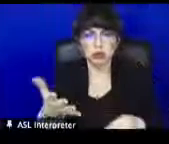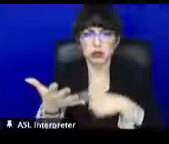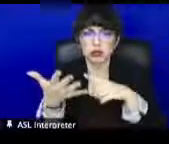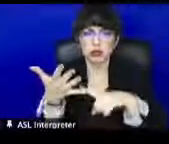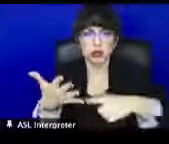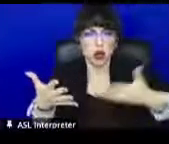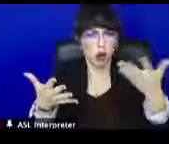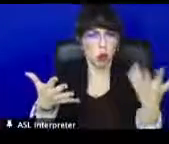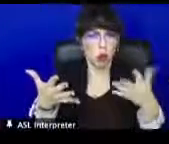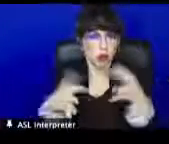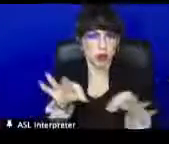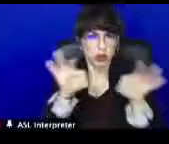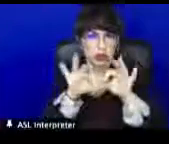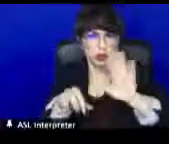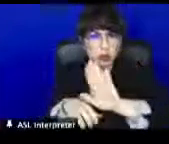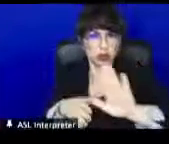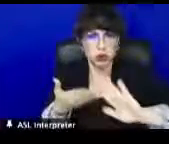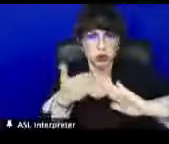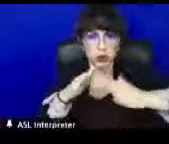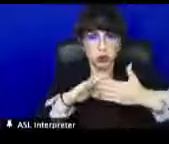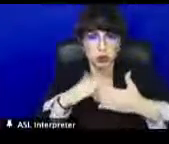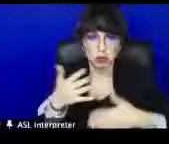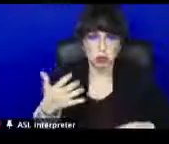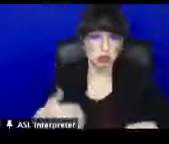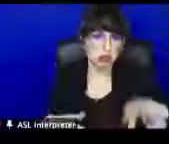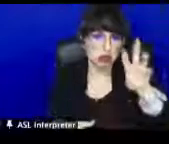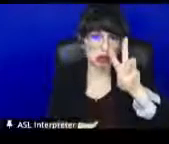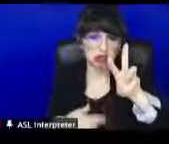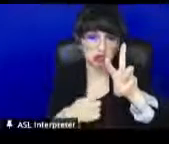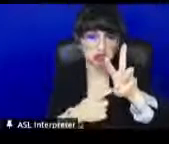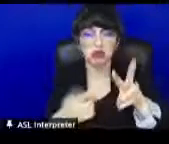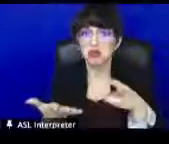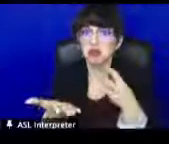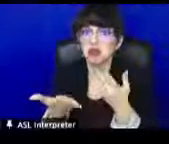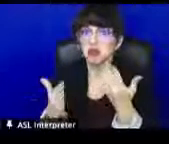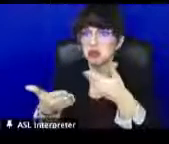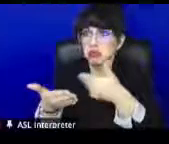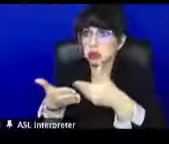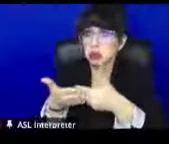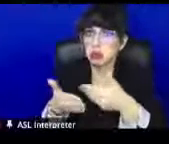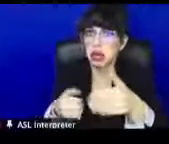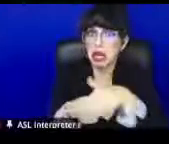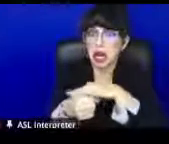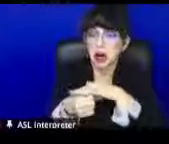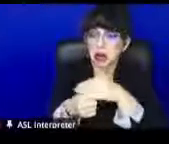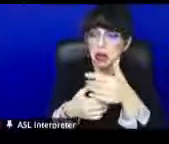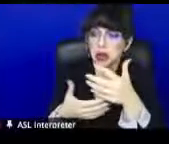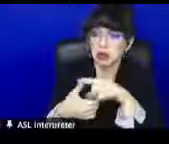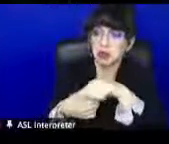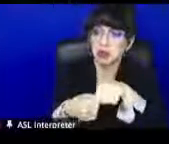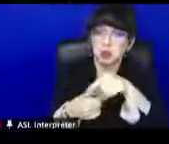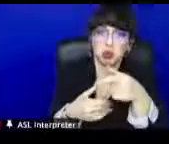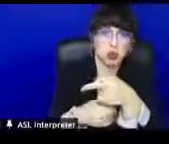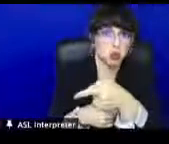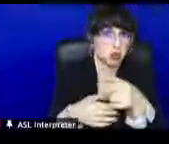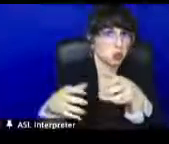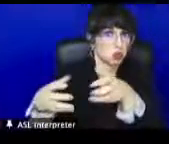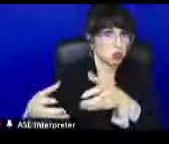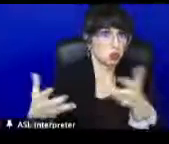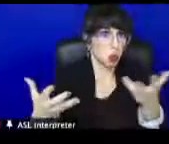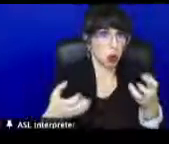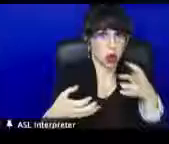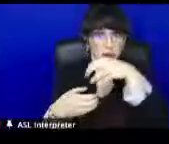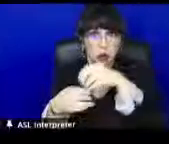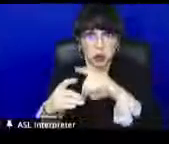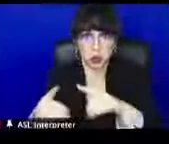your community? 6, are there nearby areas you want to be in a district with? Number 7, are